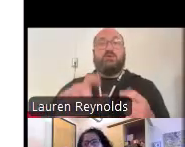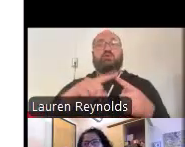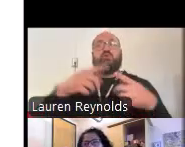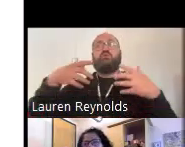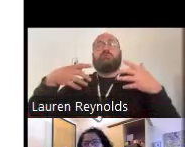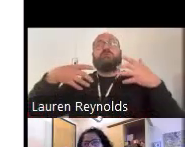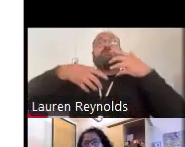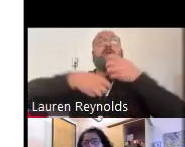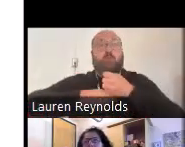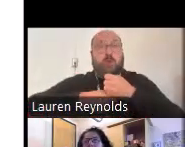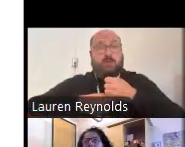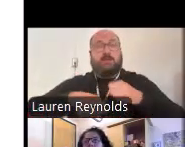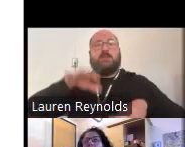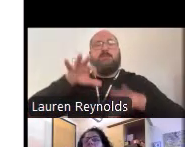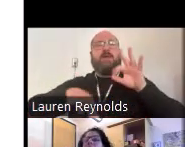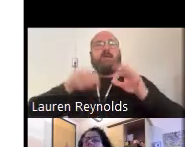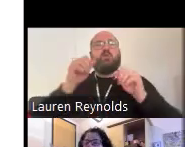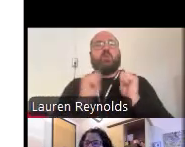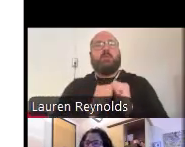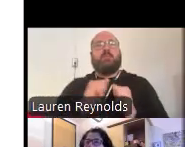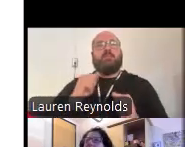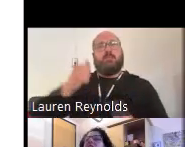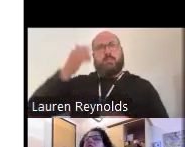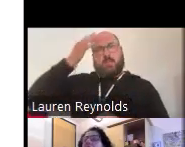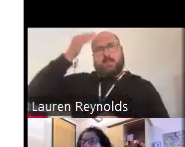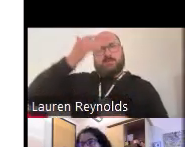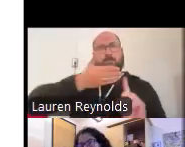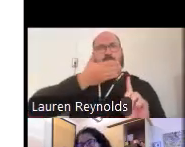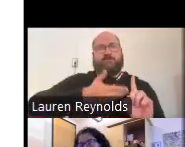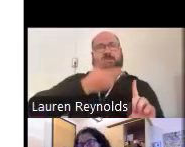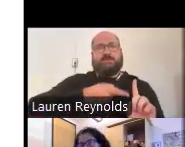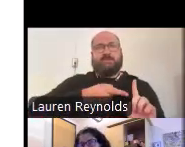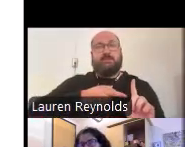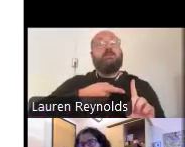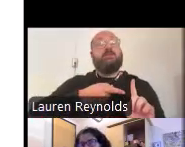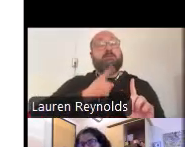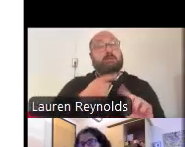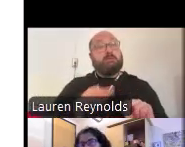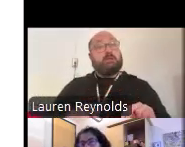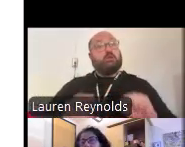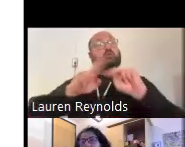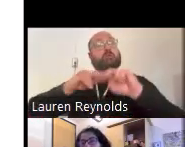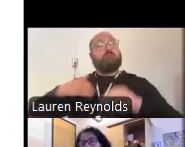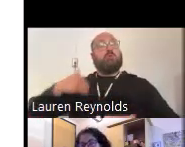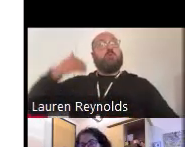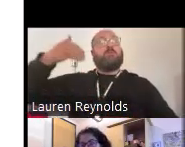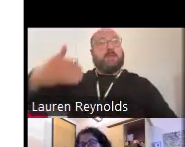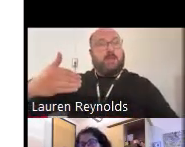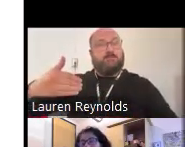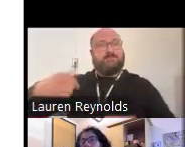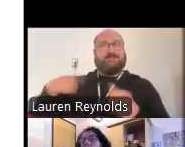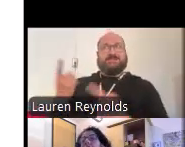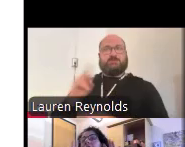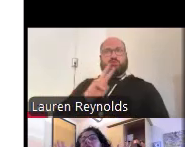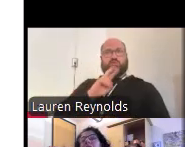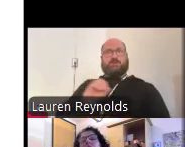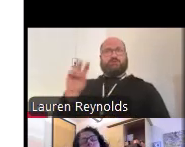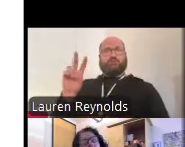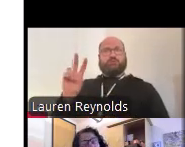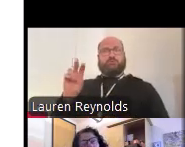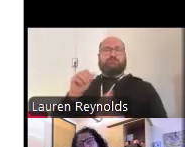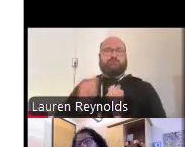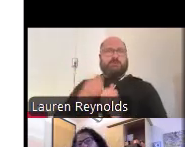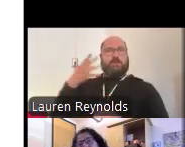for autism prevalence. Autism prevalence has increased over time since 2002 in the ADDM network. We've